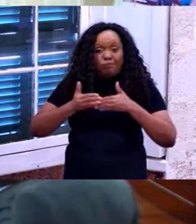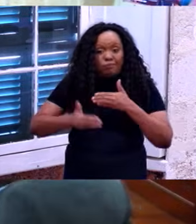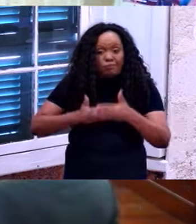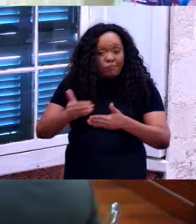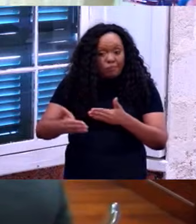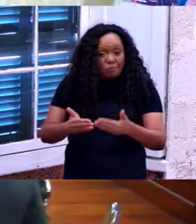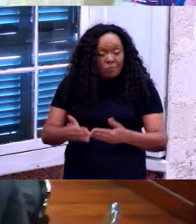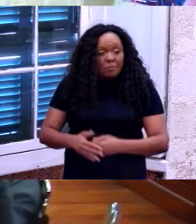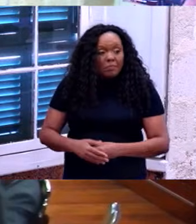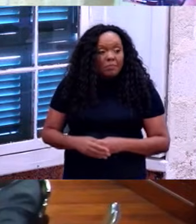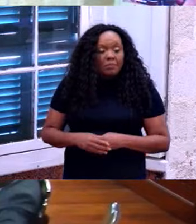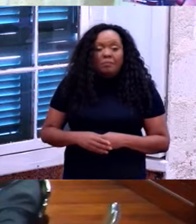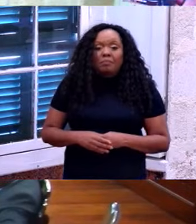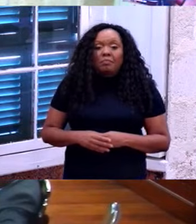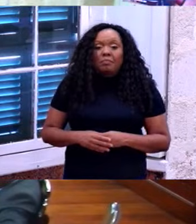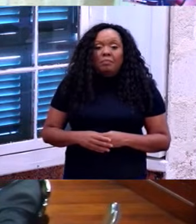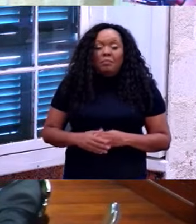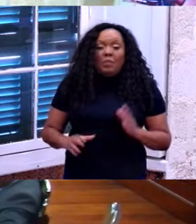Clause 1.